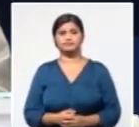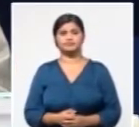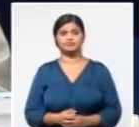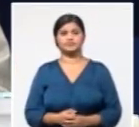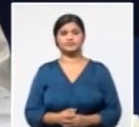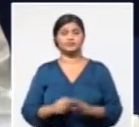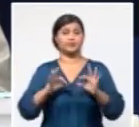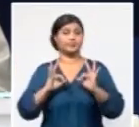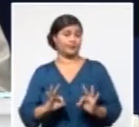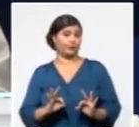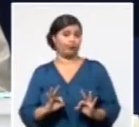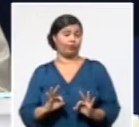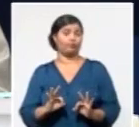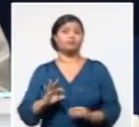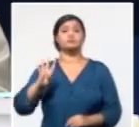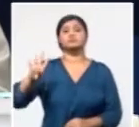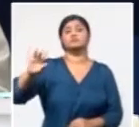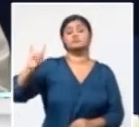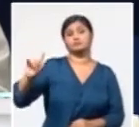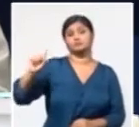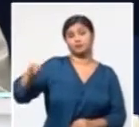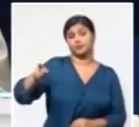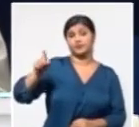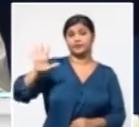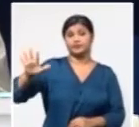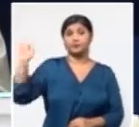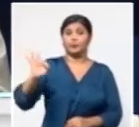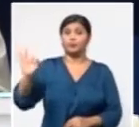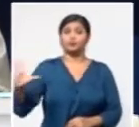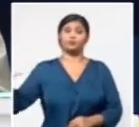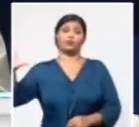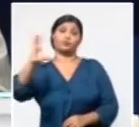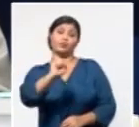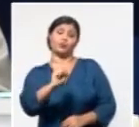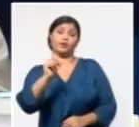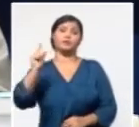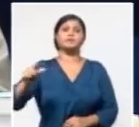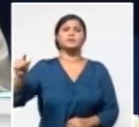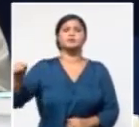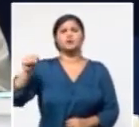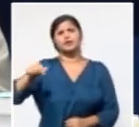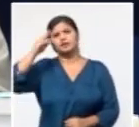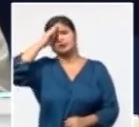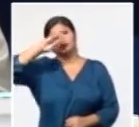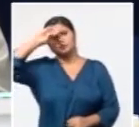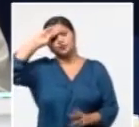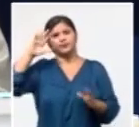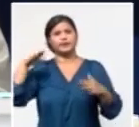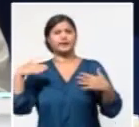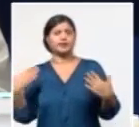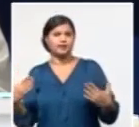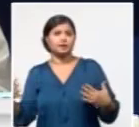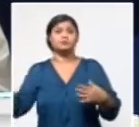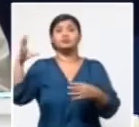now 49.5% of all cases in the pandemic is female,